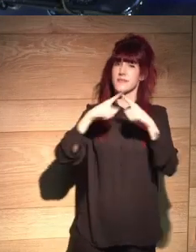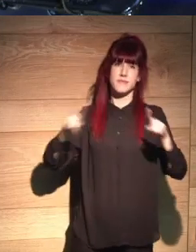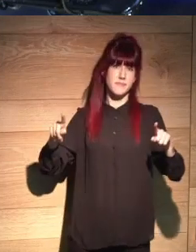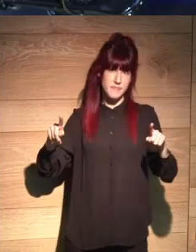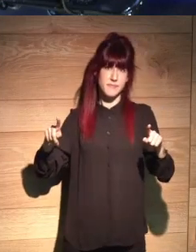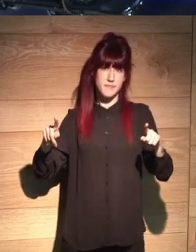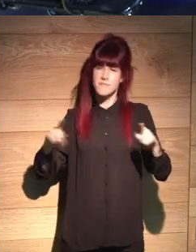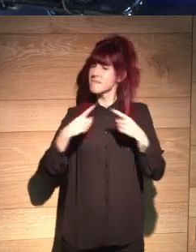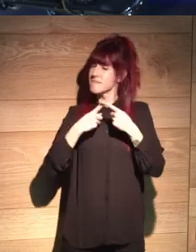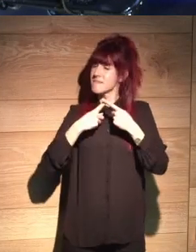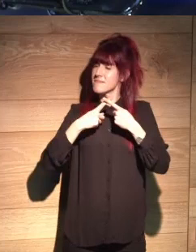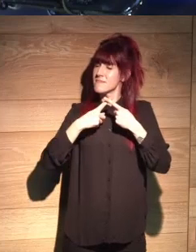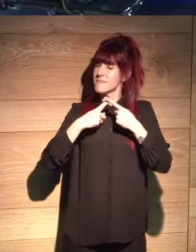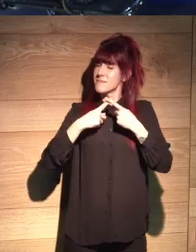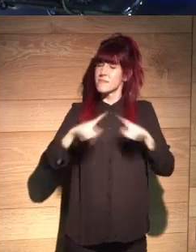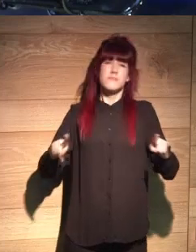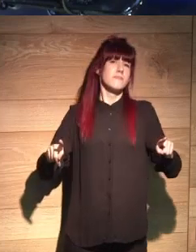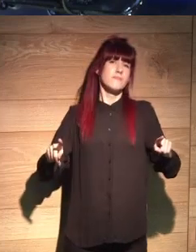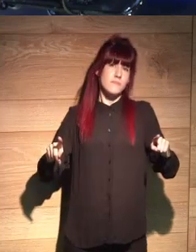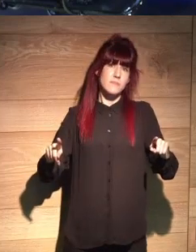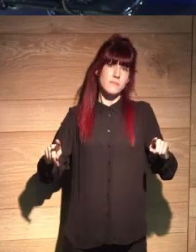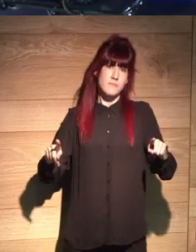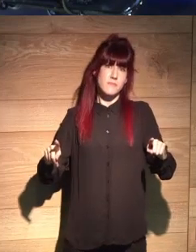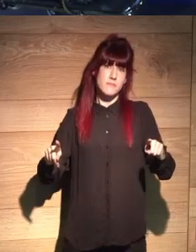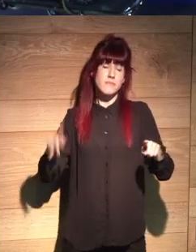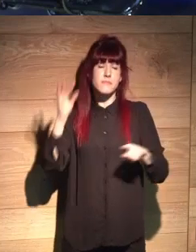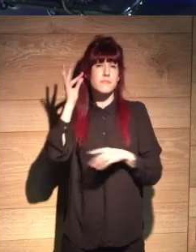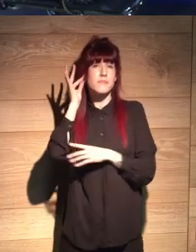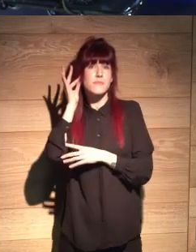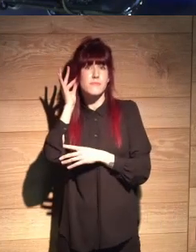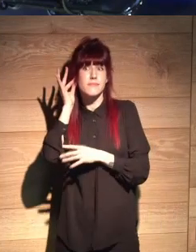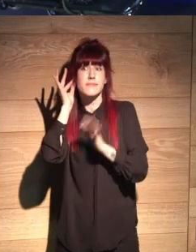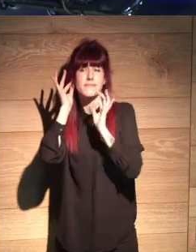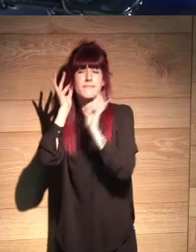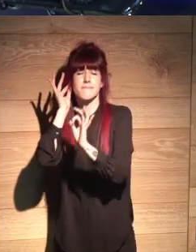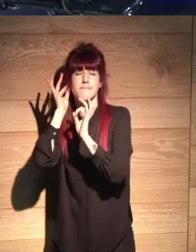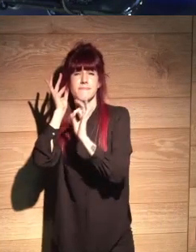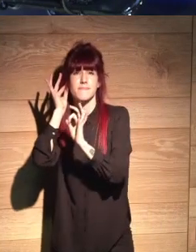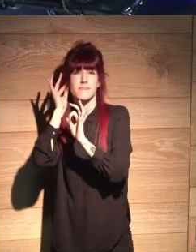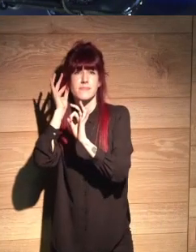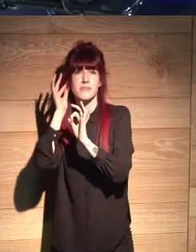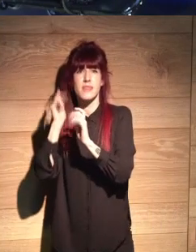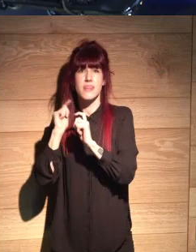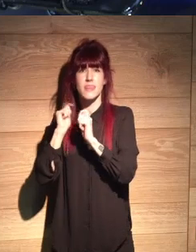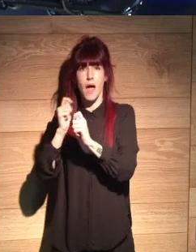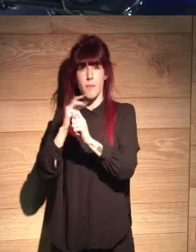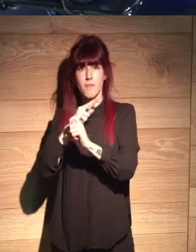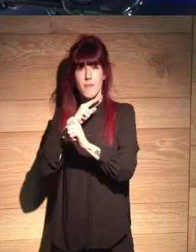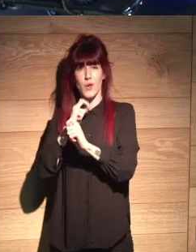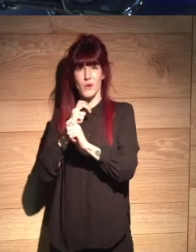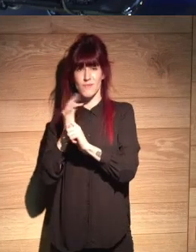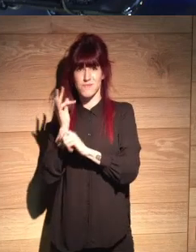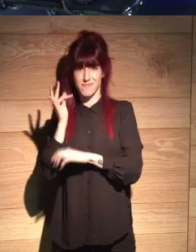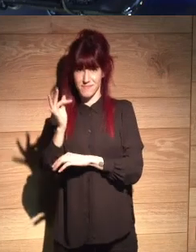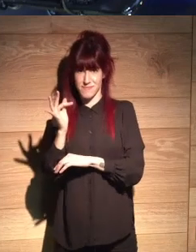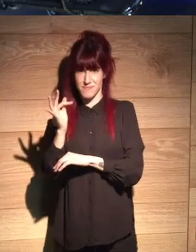are different. We are different. Yes, so the woman, for the sake of being a woman, contributes with an